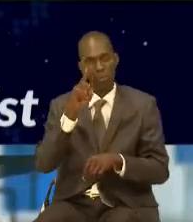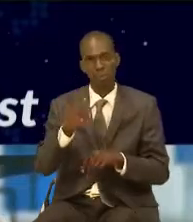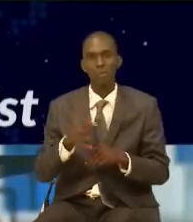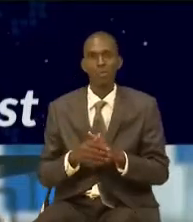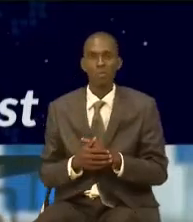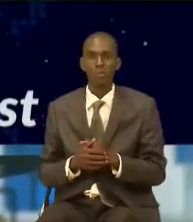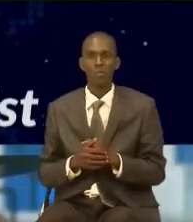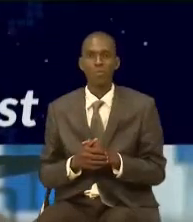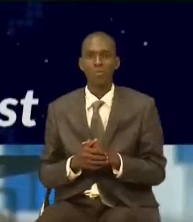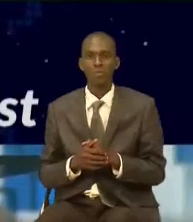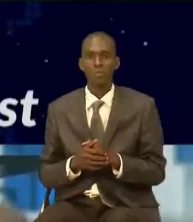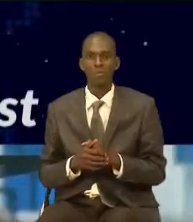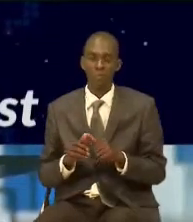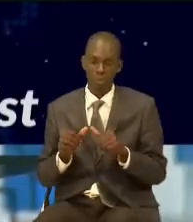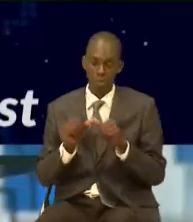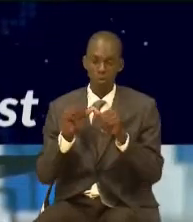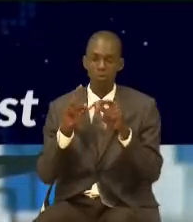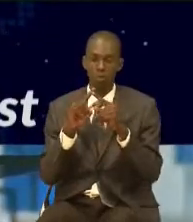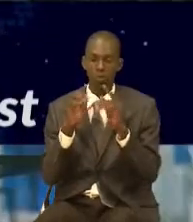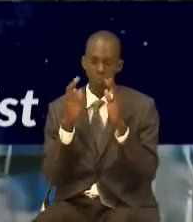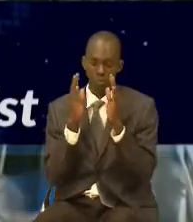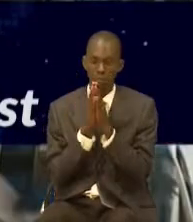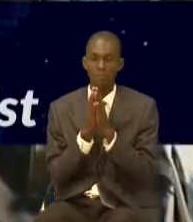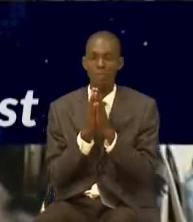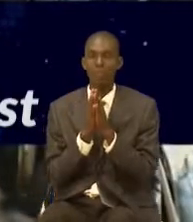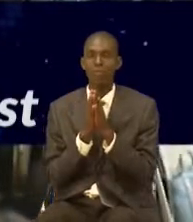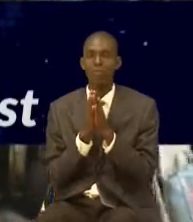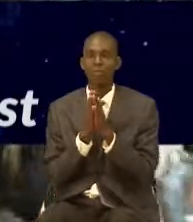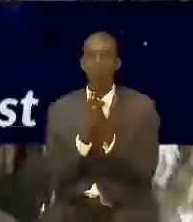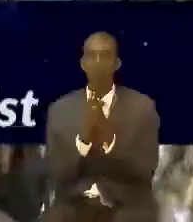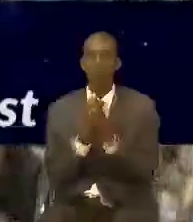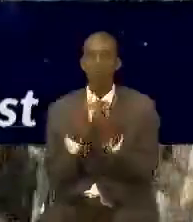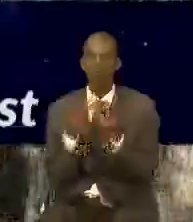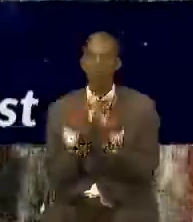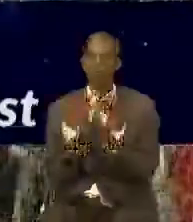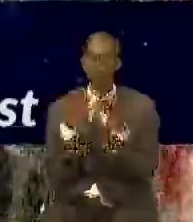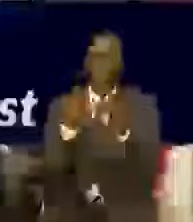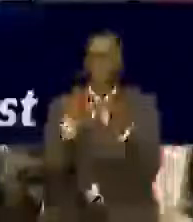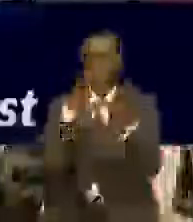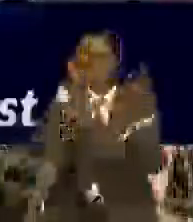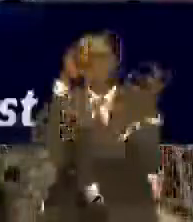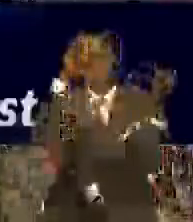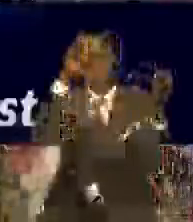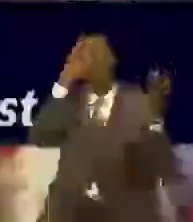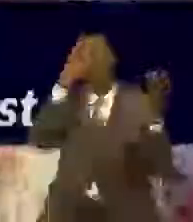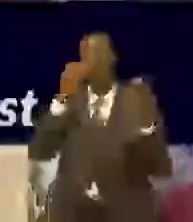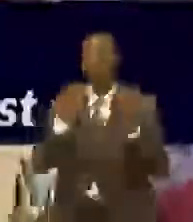Keep on praying and keep on expecting.